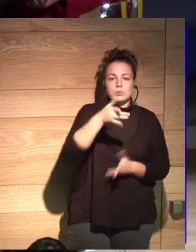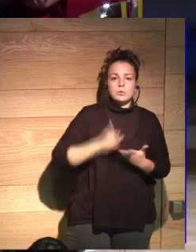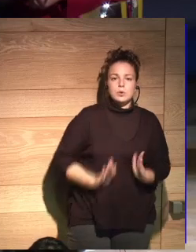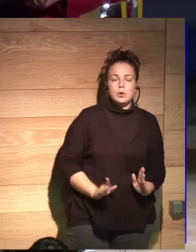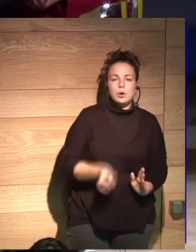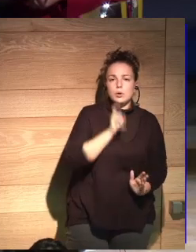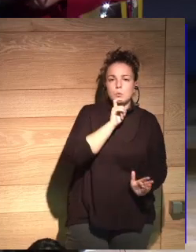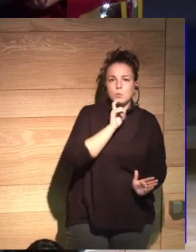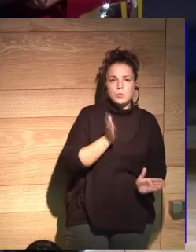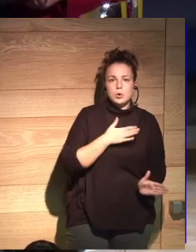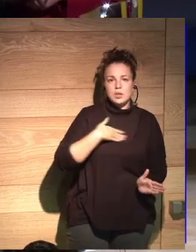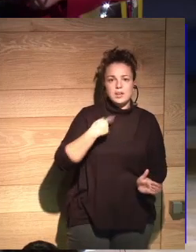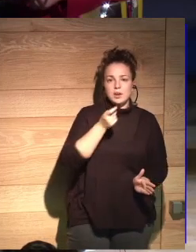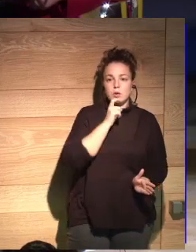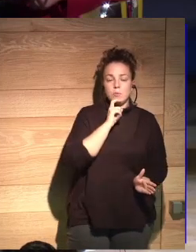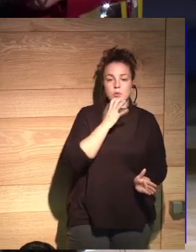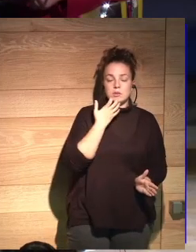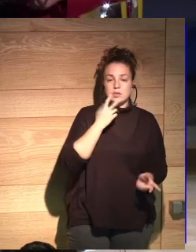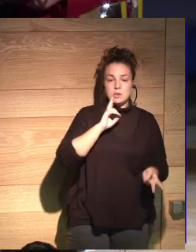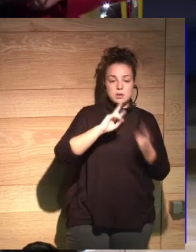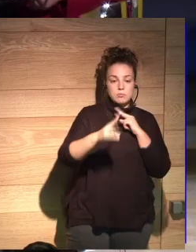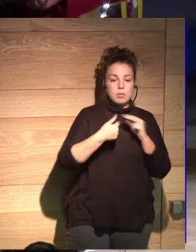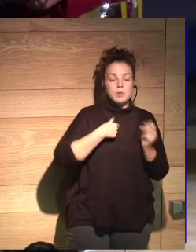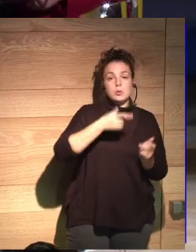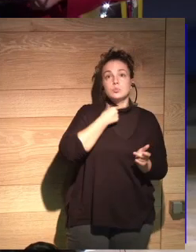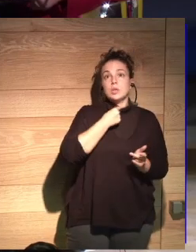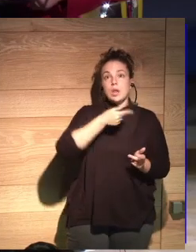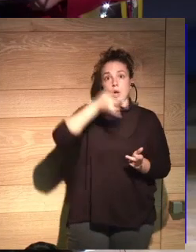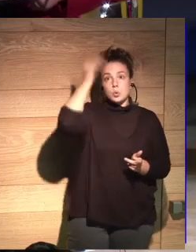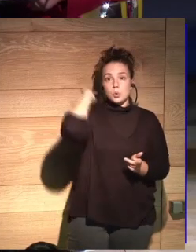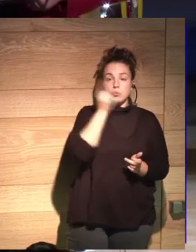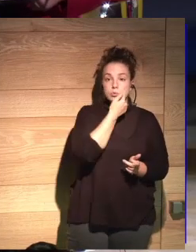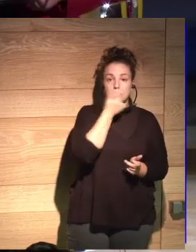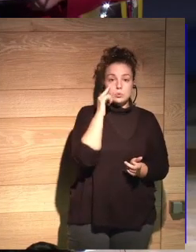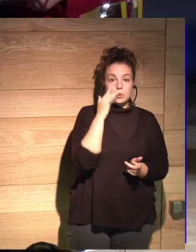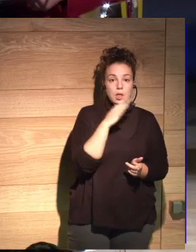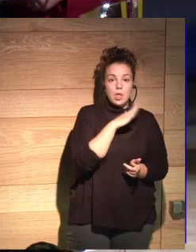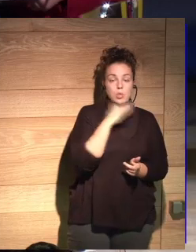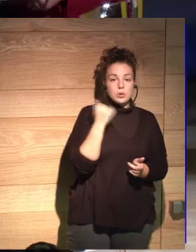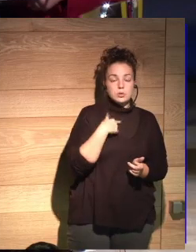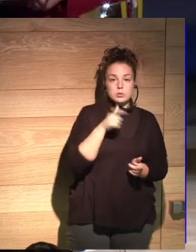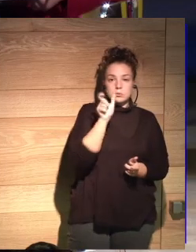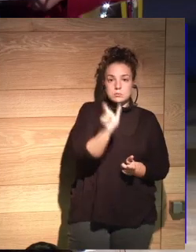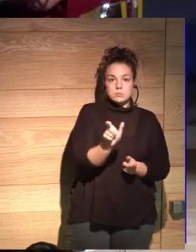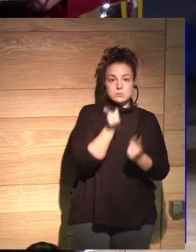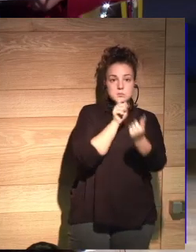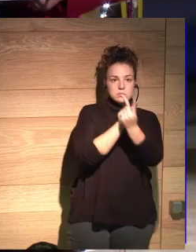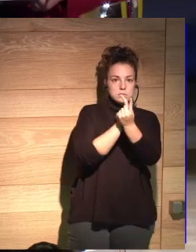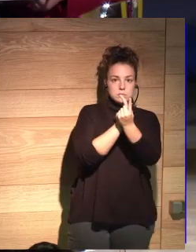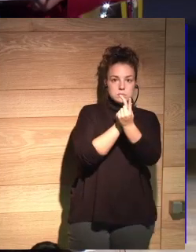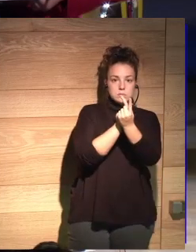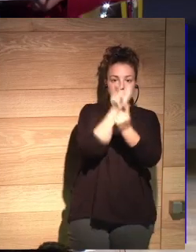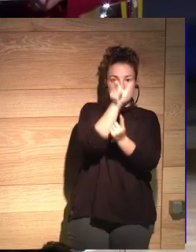asked, how do you want to have your child? And they say, well, I would like to have them blonde with blue eyes. I think I'm saying